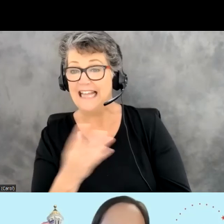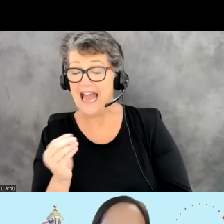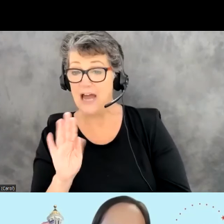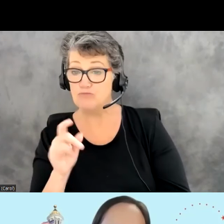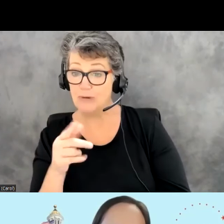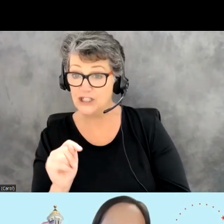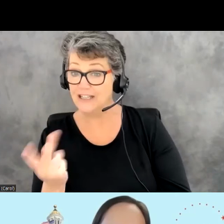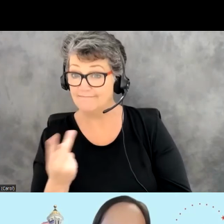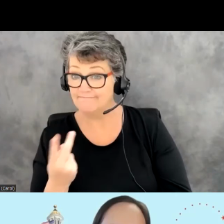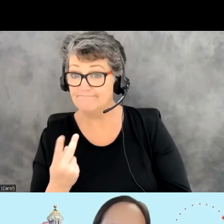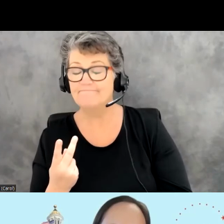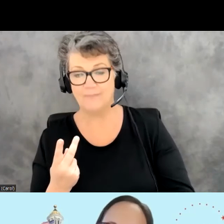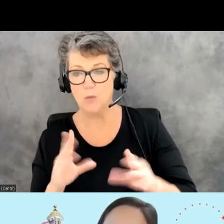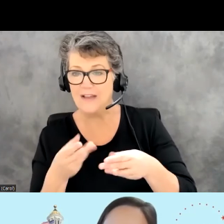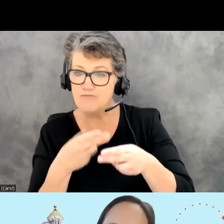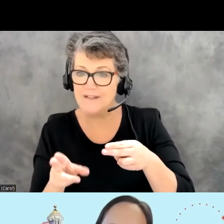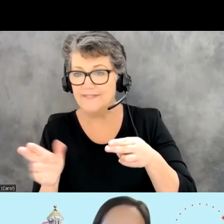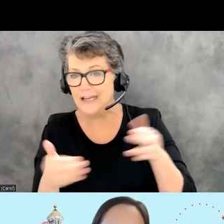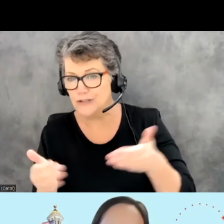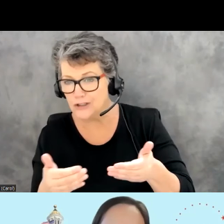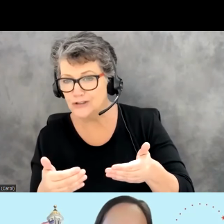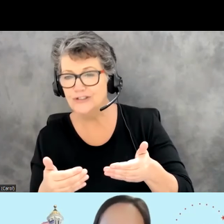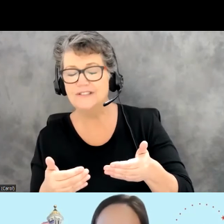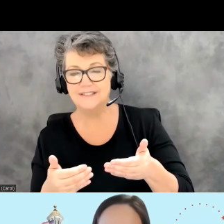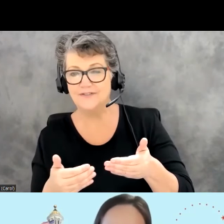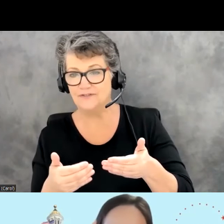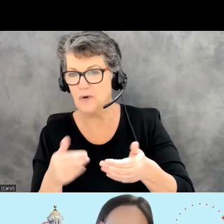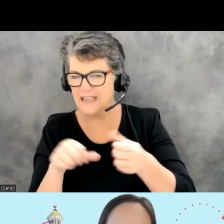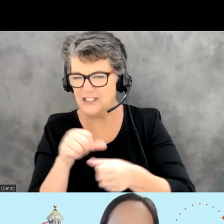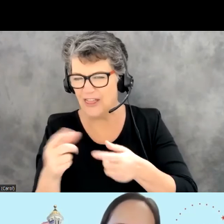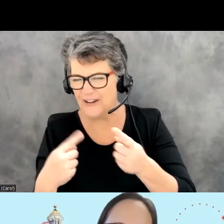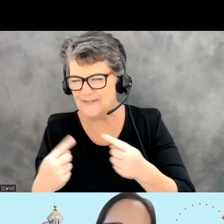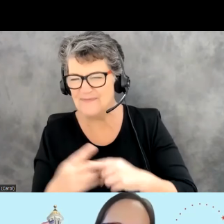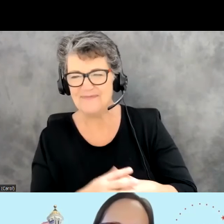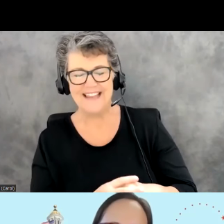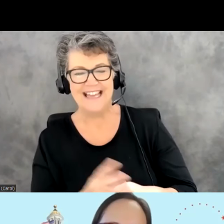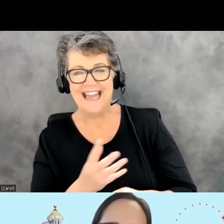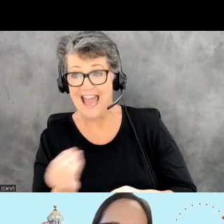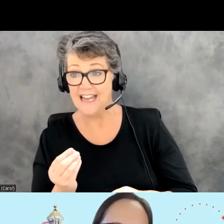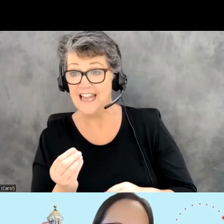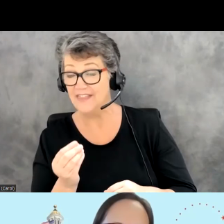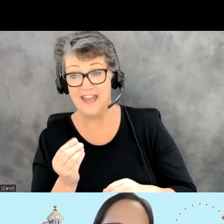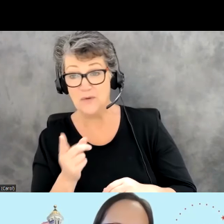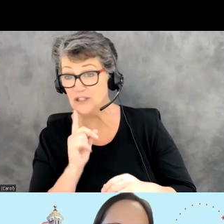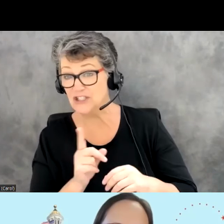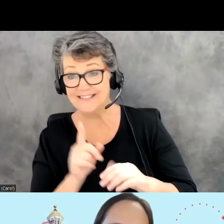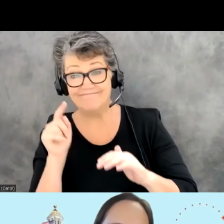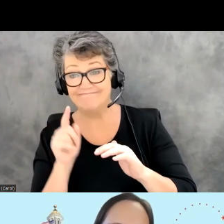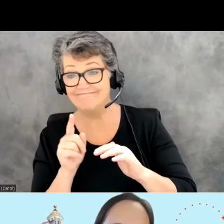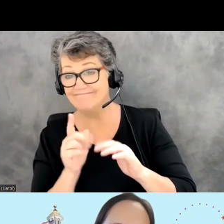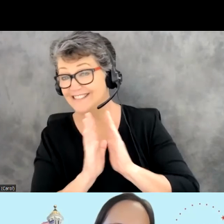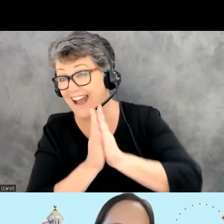and I will give some brief introductions on each other here ourselves, and then we'll dive in. And